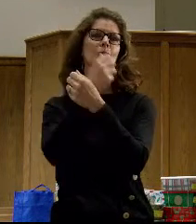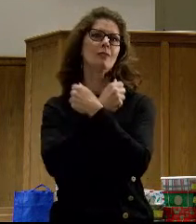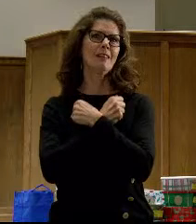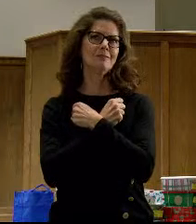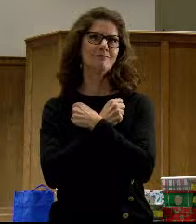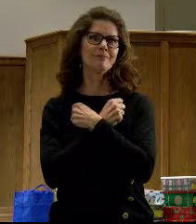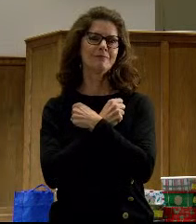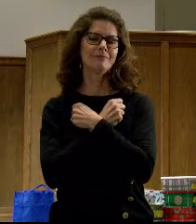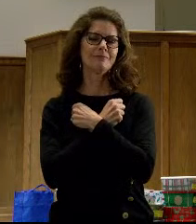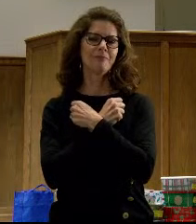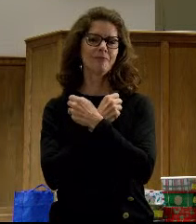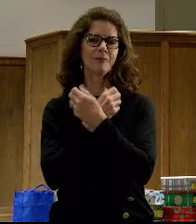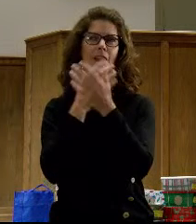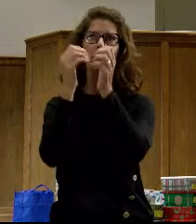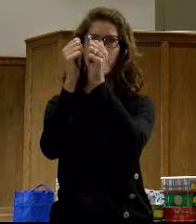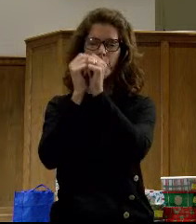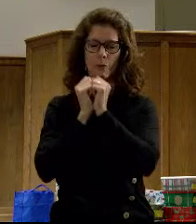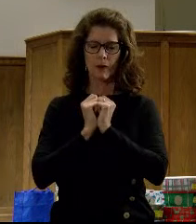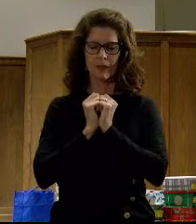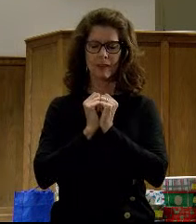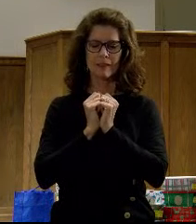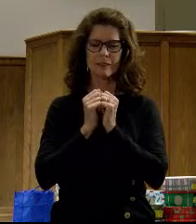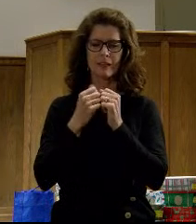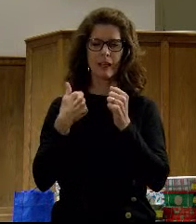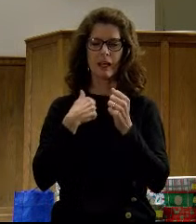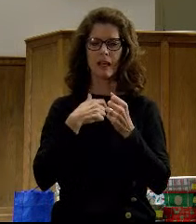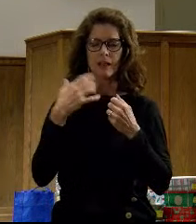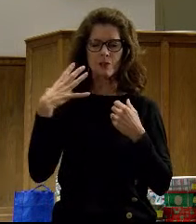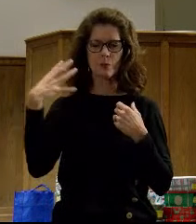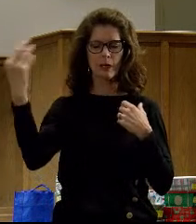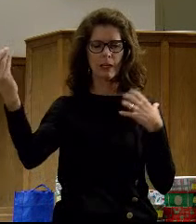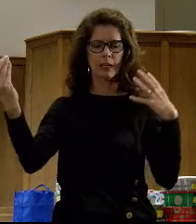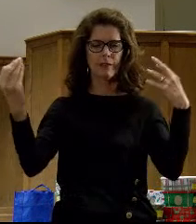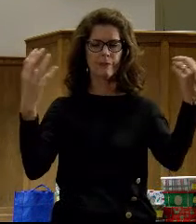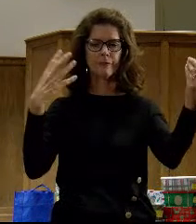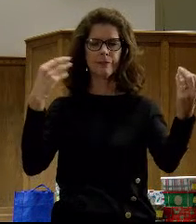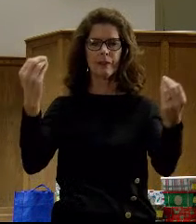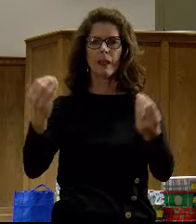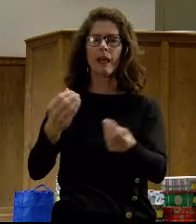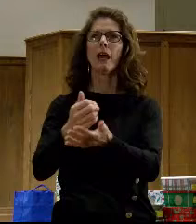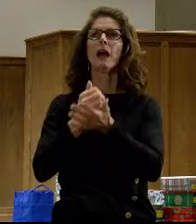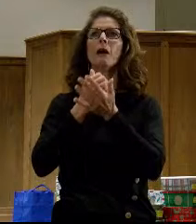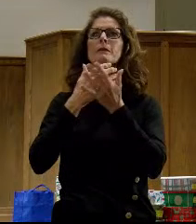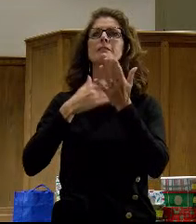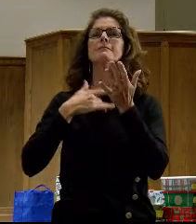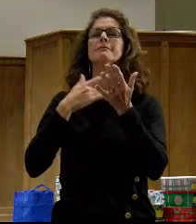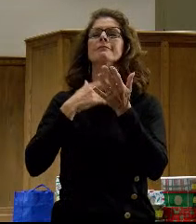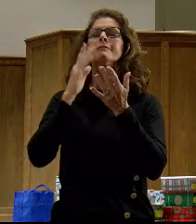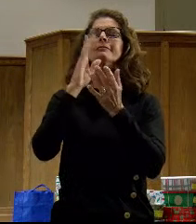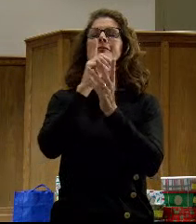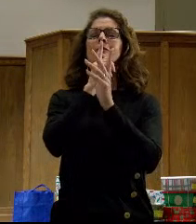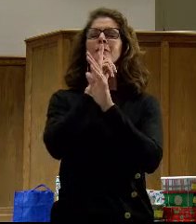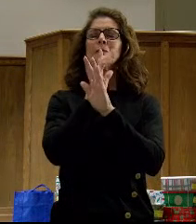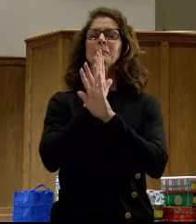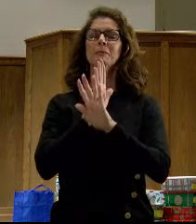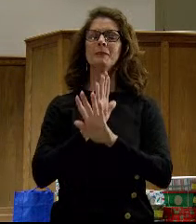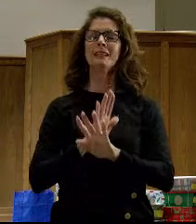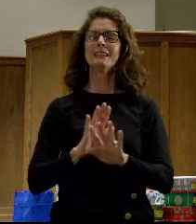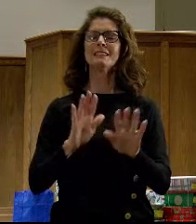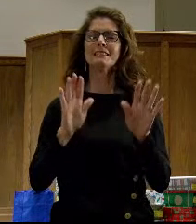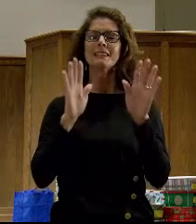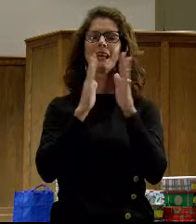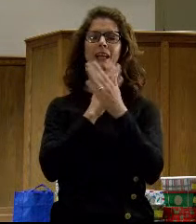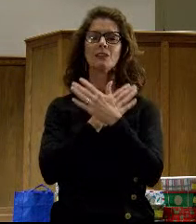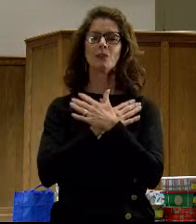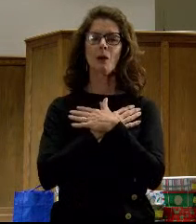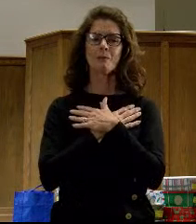Father, be with us as we leave this place. Help us to feel your peace and your calm. Father, we